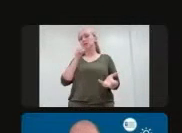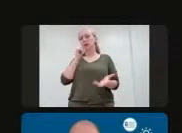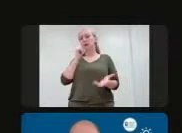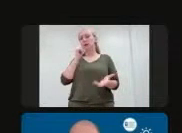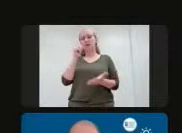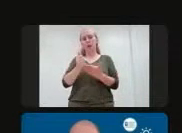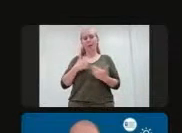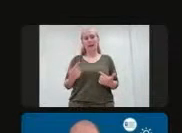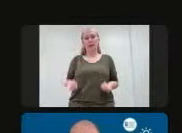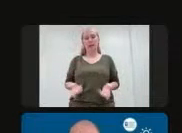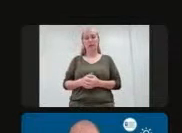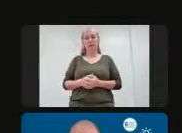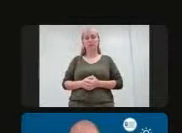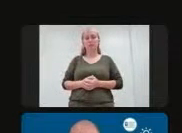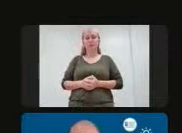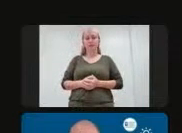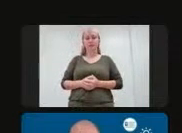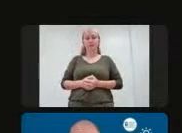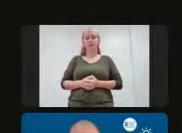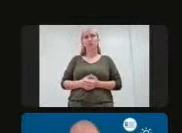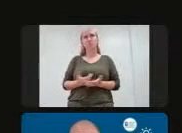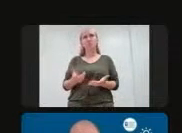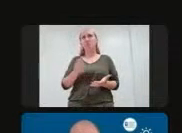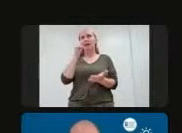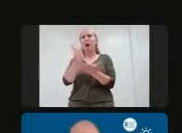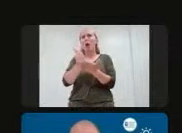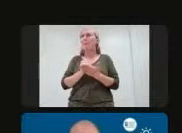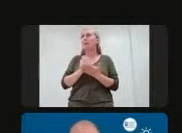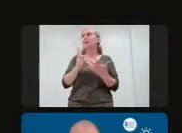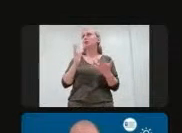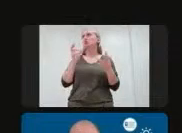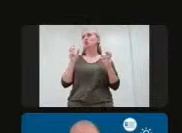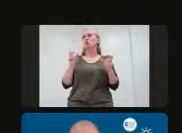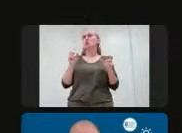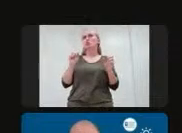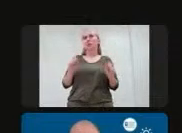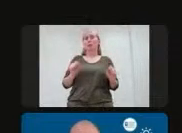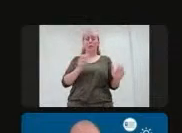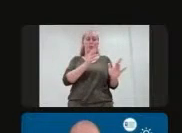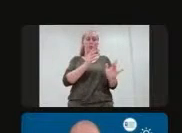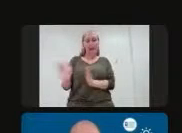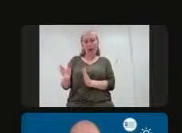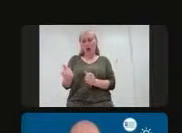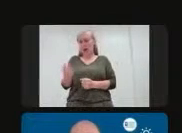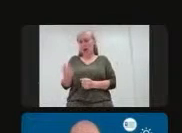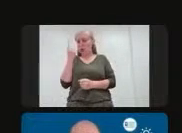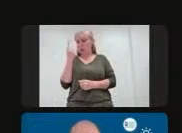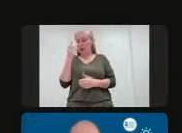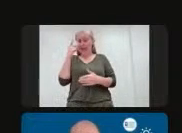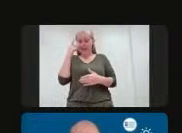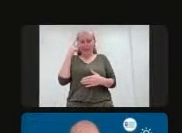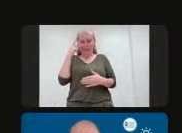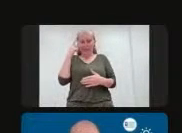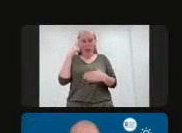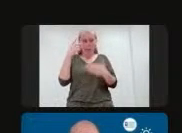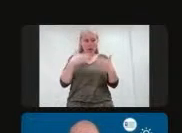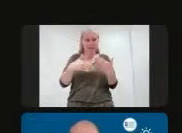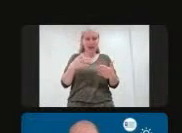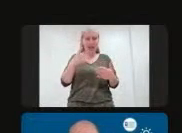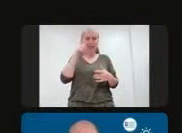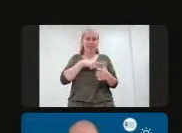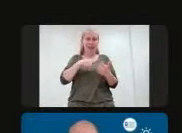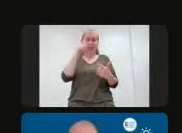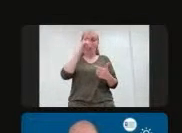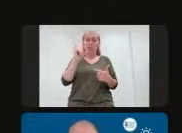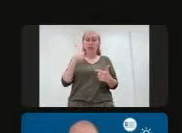me to be fully prepared in understanding their thinking. Then it looks like it's been surprised on me.